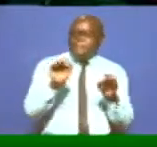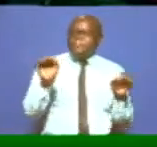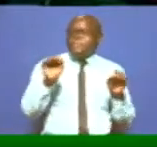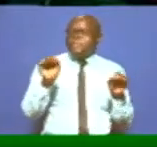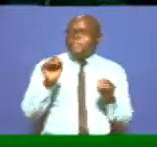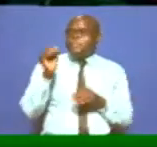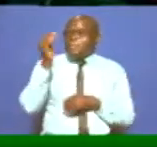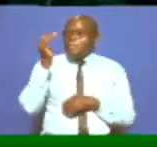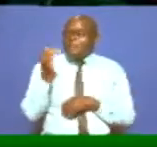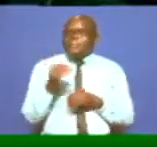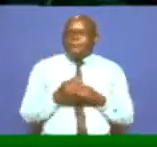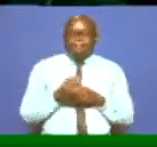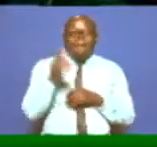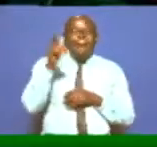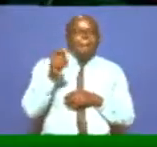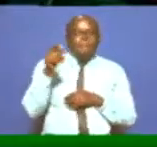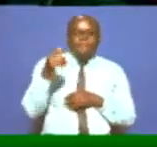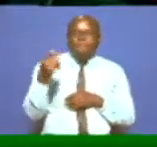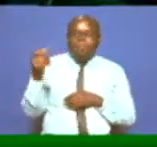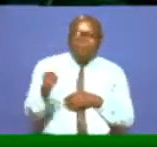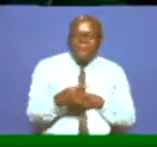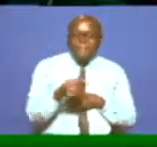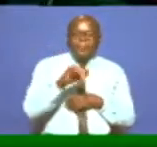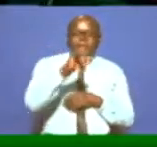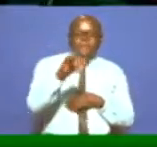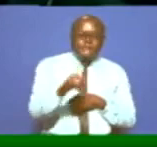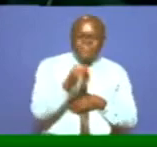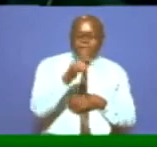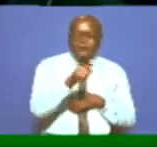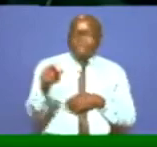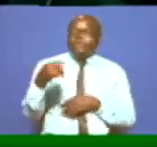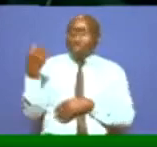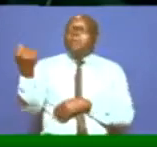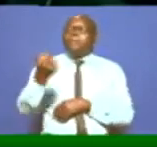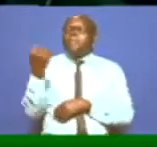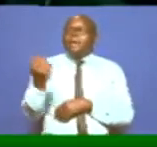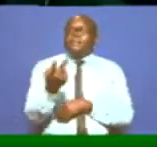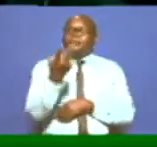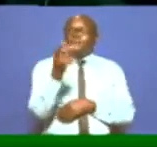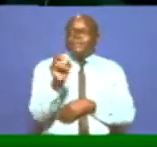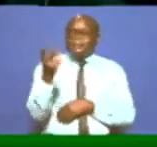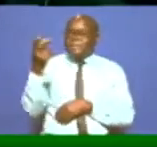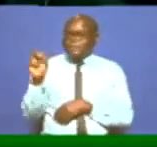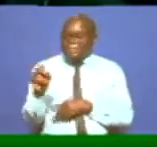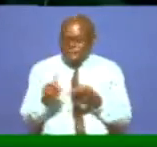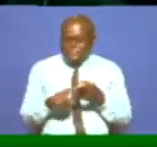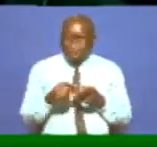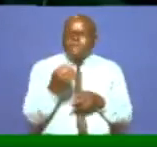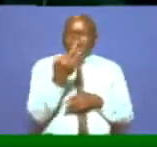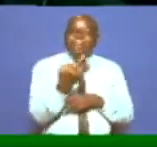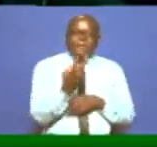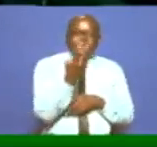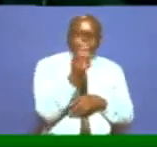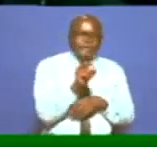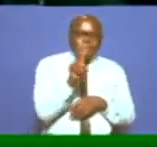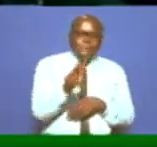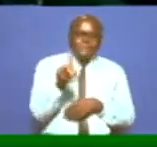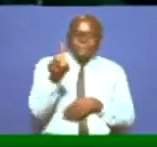for the months of January to May, the year 2020, and March